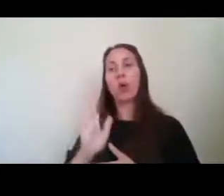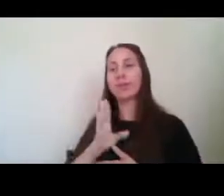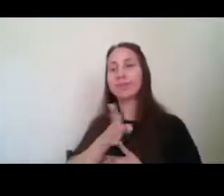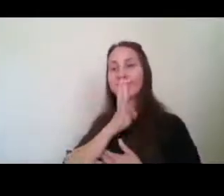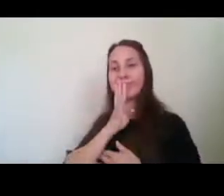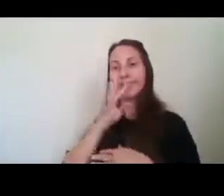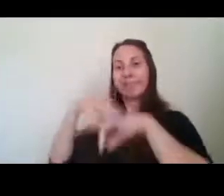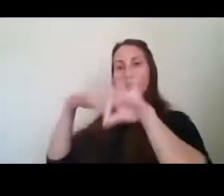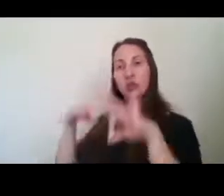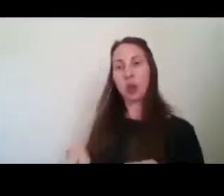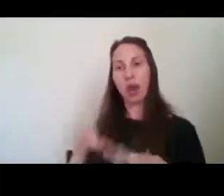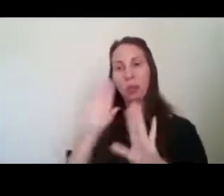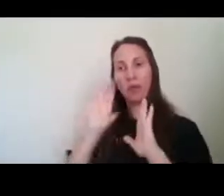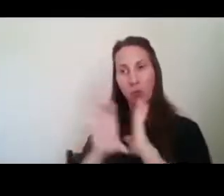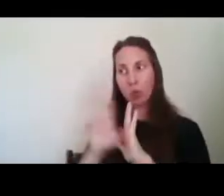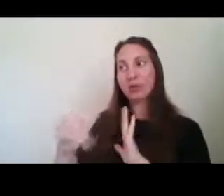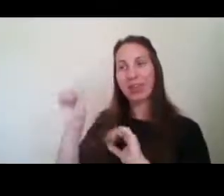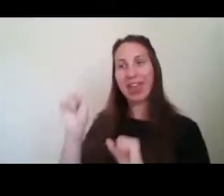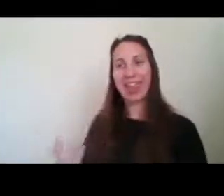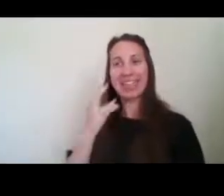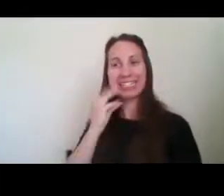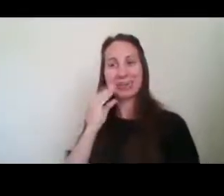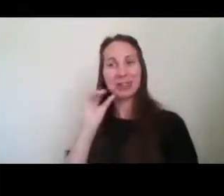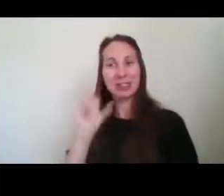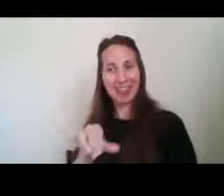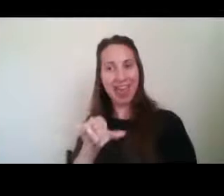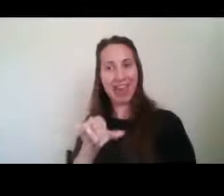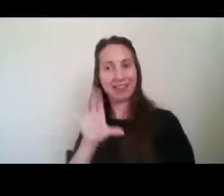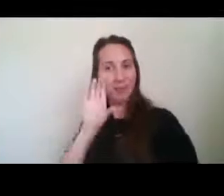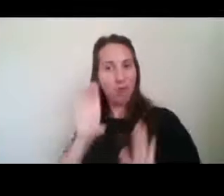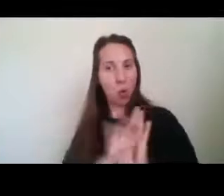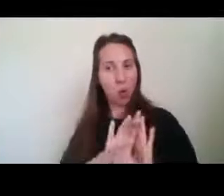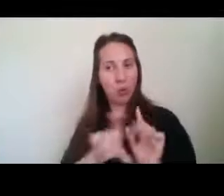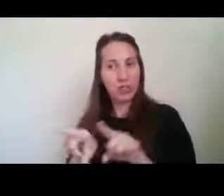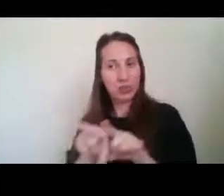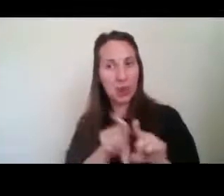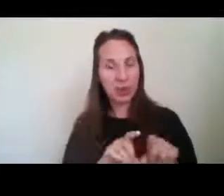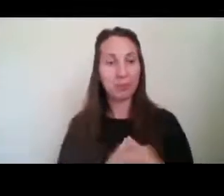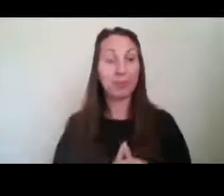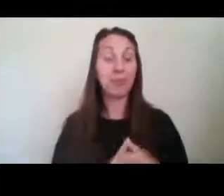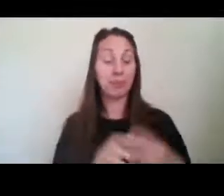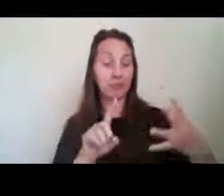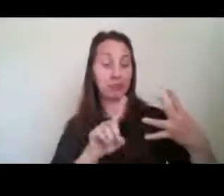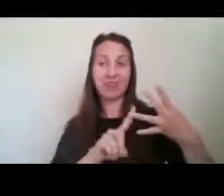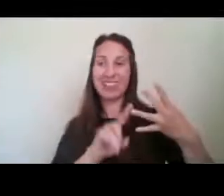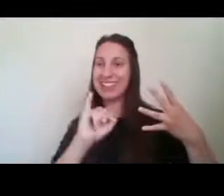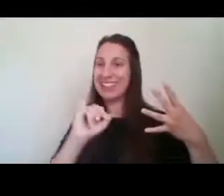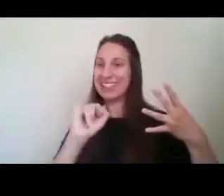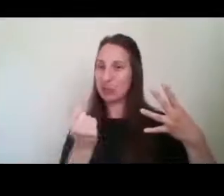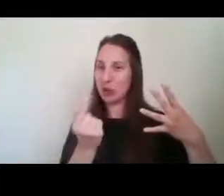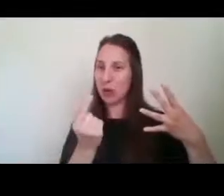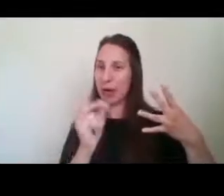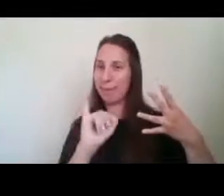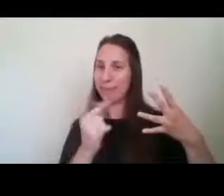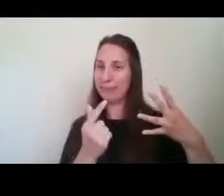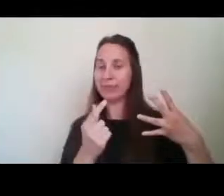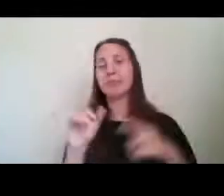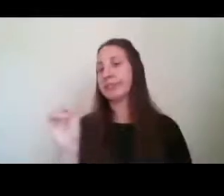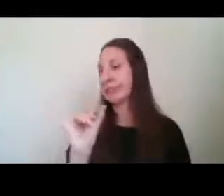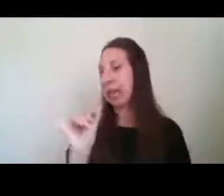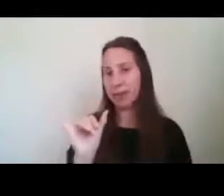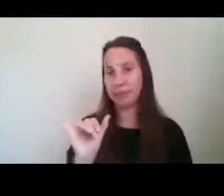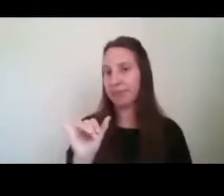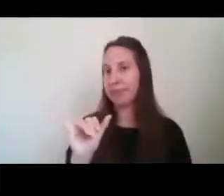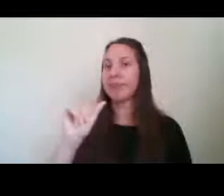can experience it through that screen reader. Another one, Instagram, same thing. You go to the alt text, and